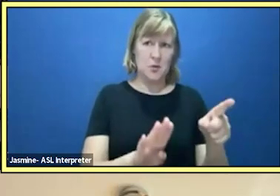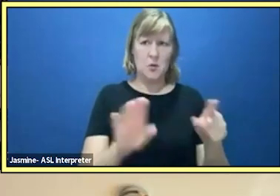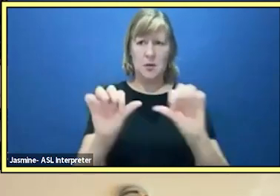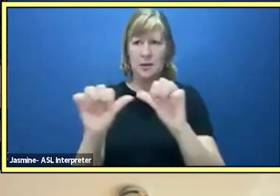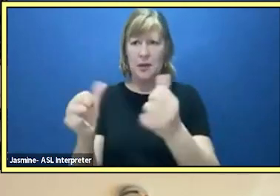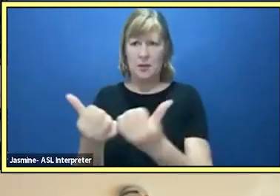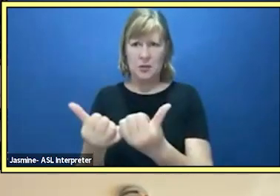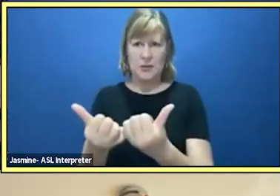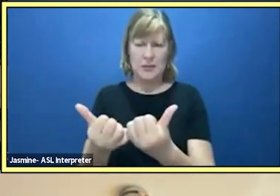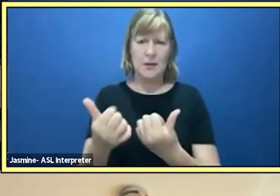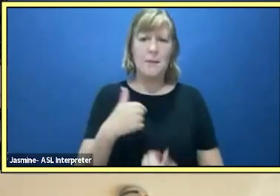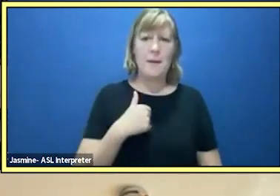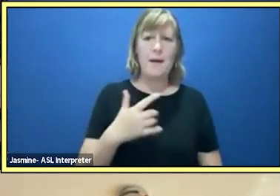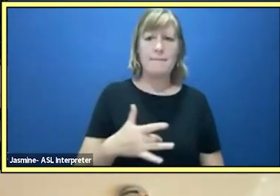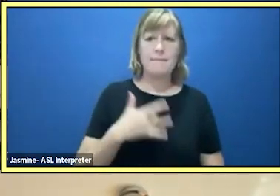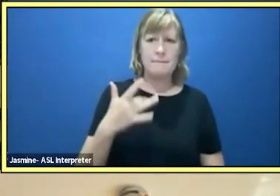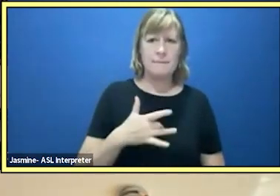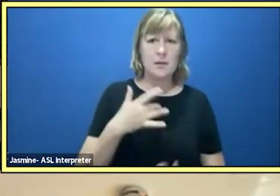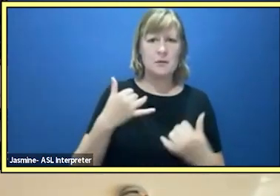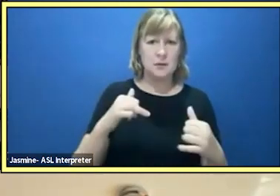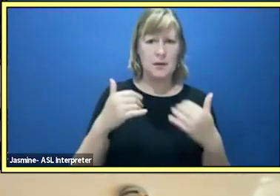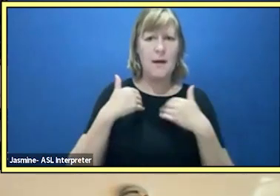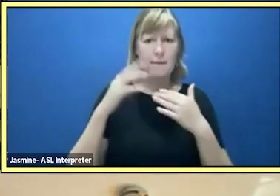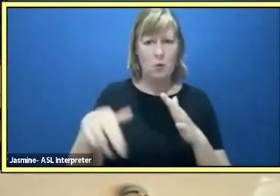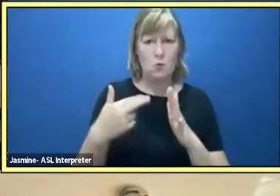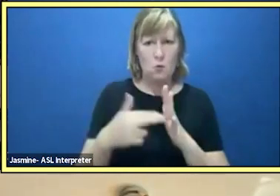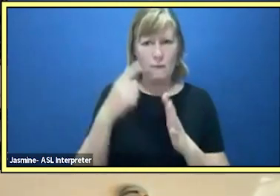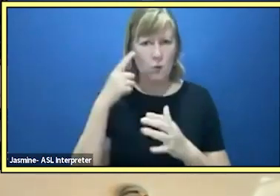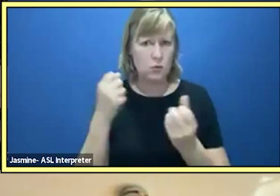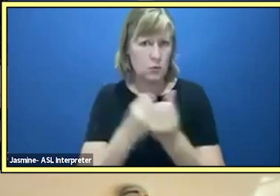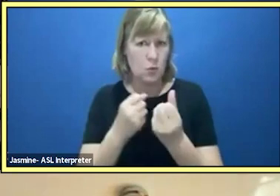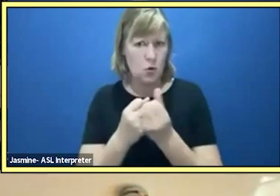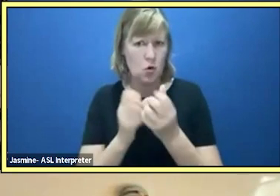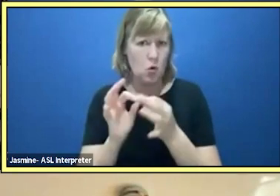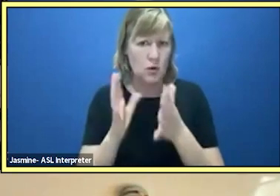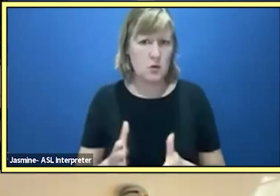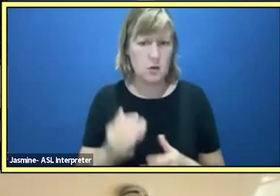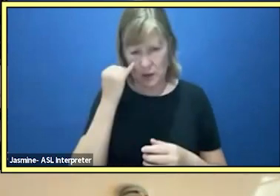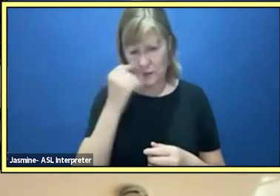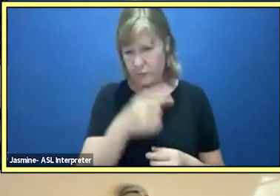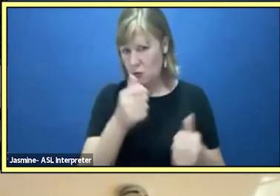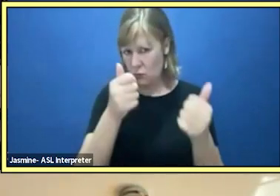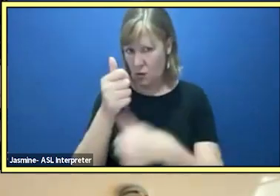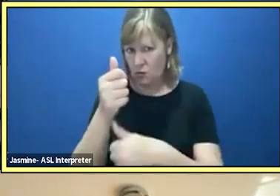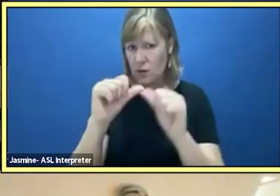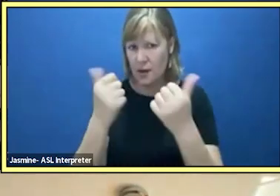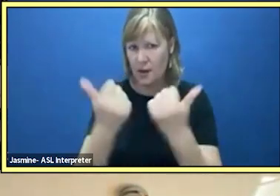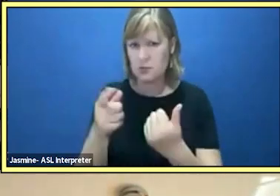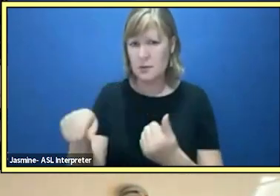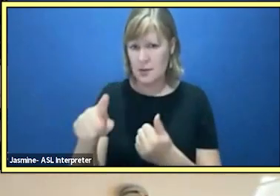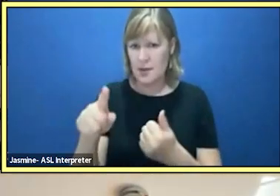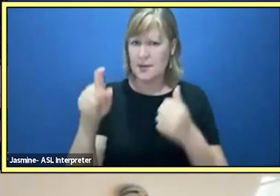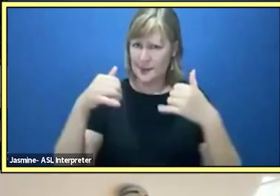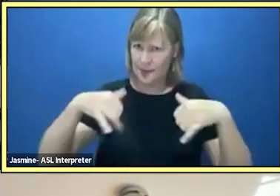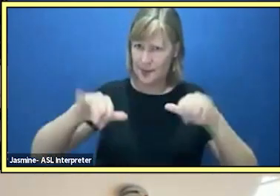support coordinators in that if you work for an agency, there's still coordinating to do related to that for